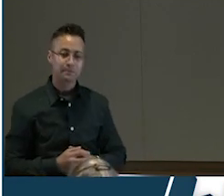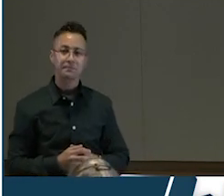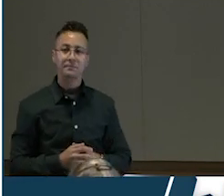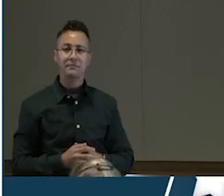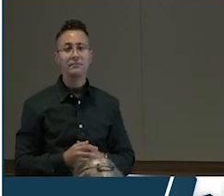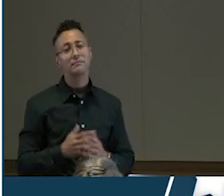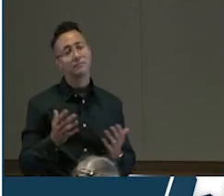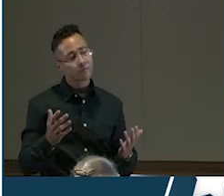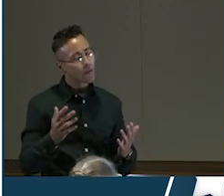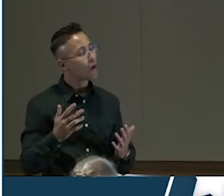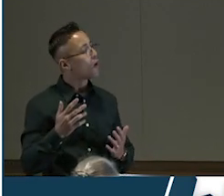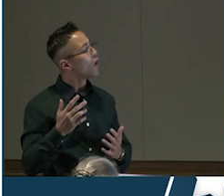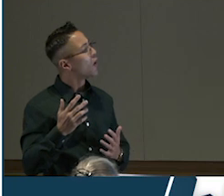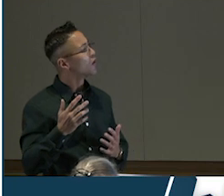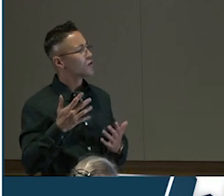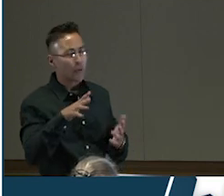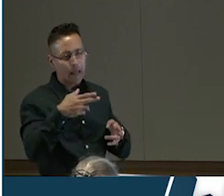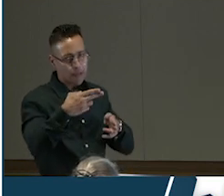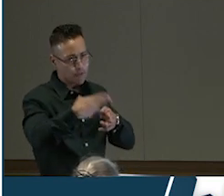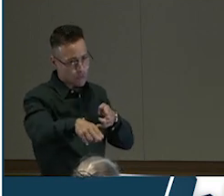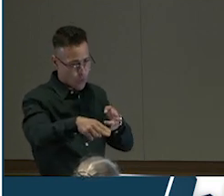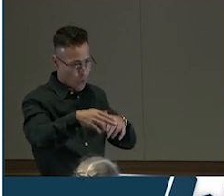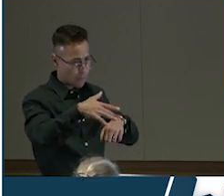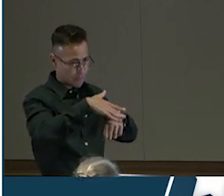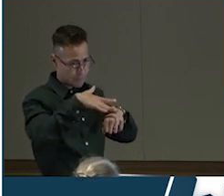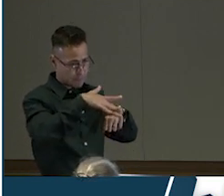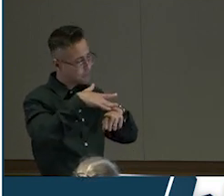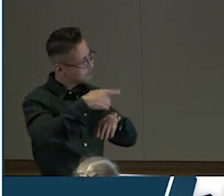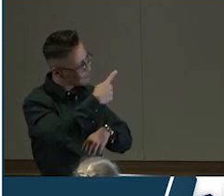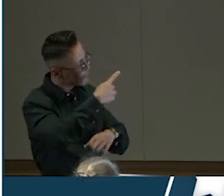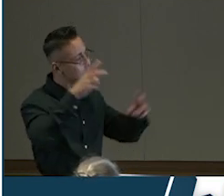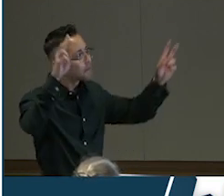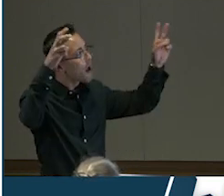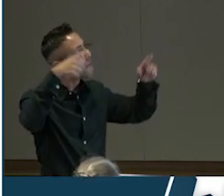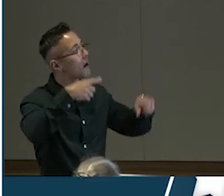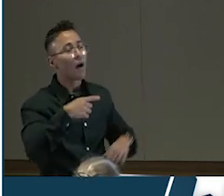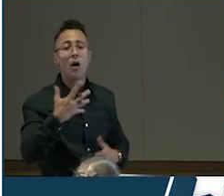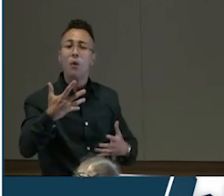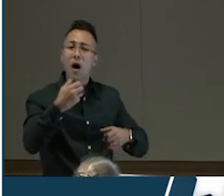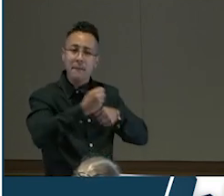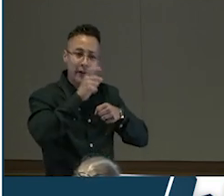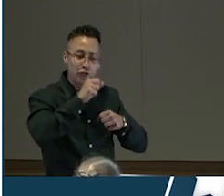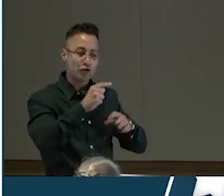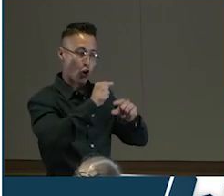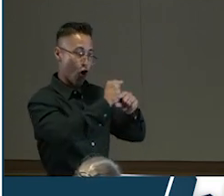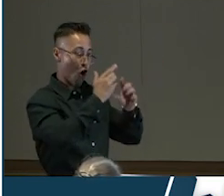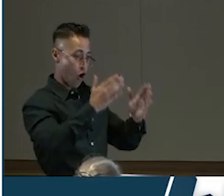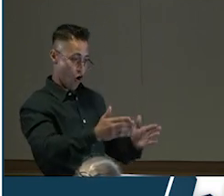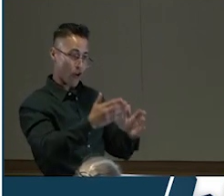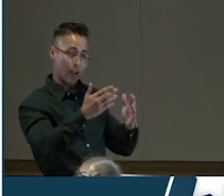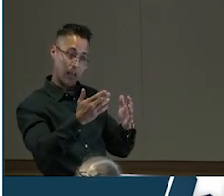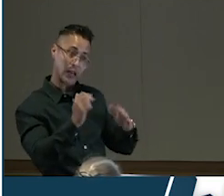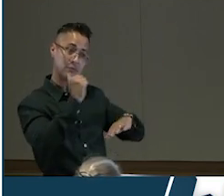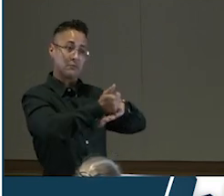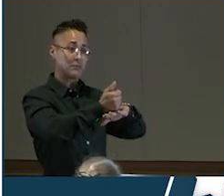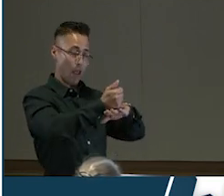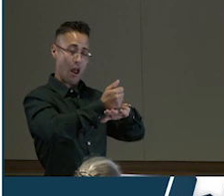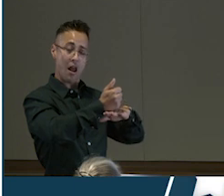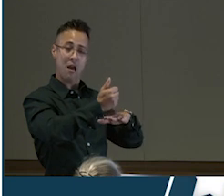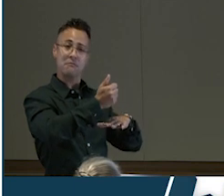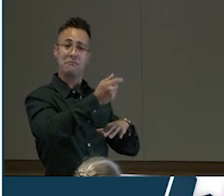And so we talked a tiny bit about this, right? But we want to make sure guardianship is also done. That's the other side of the